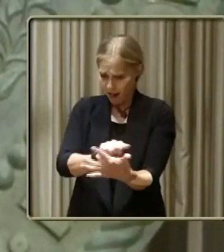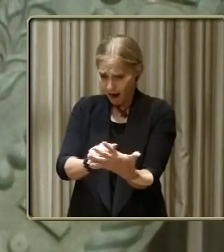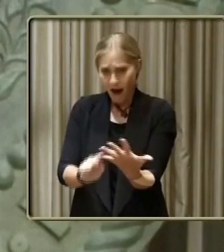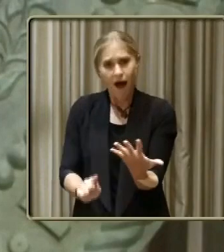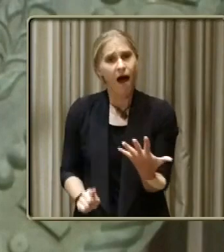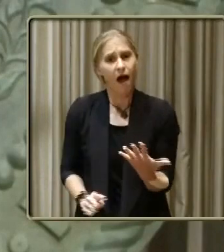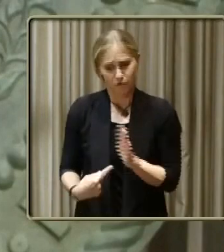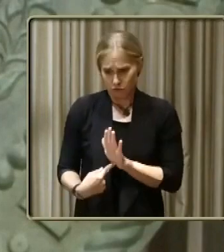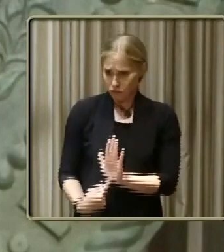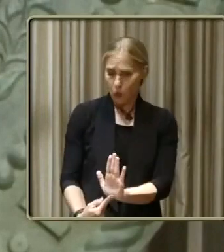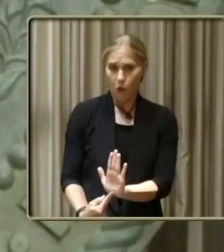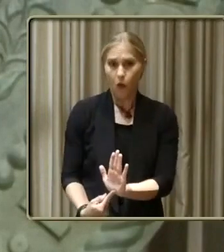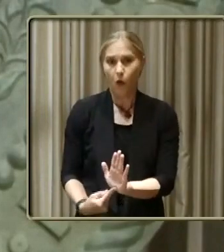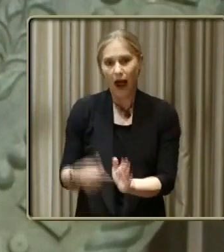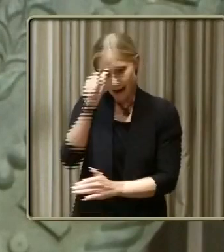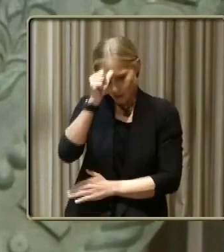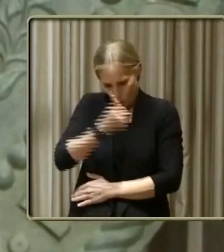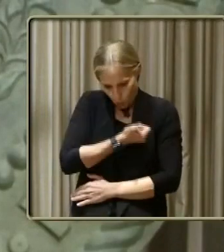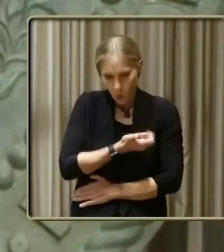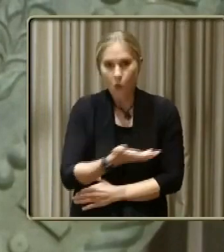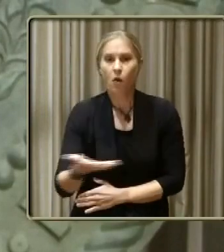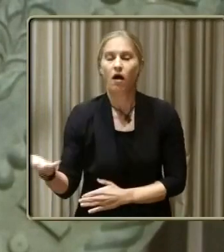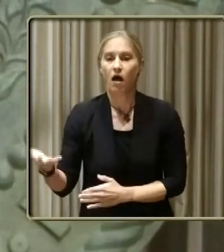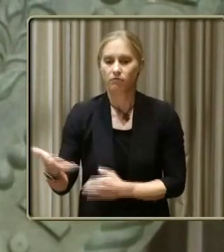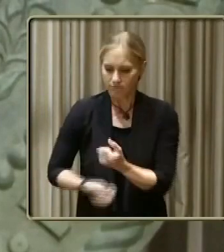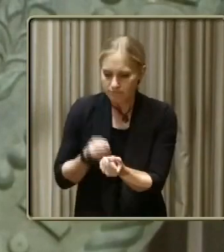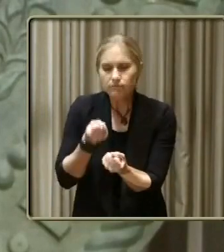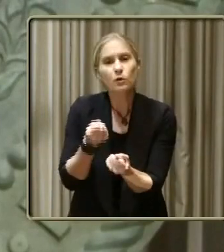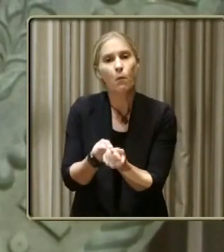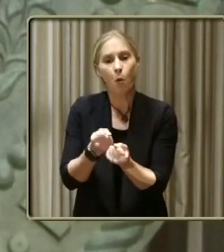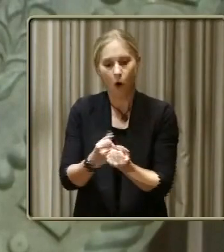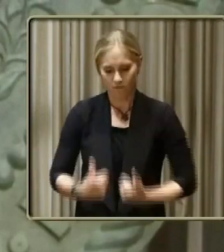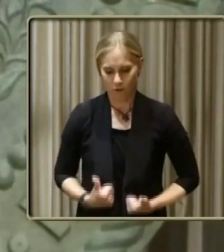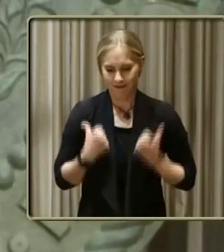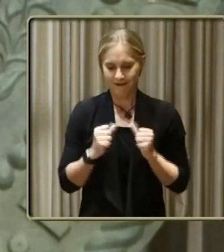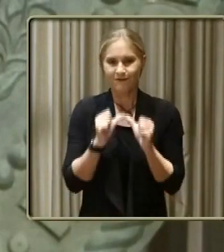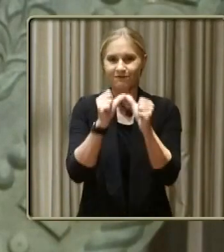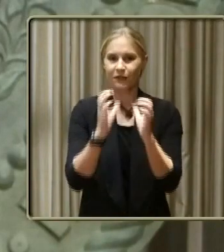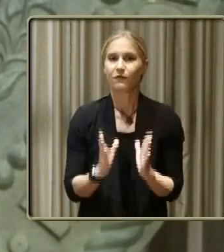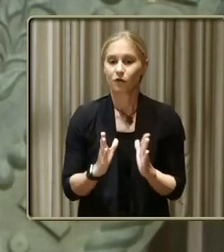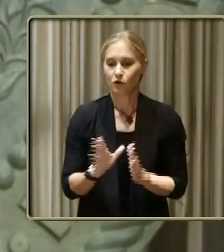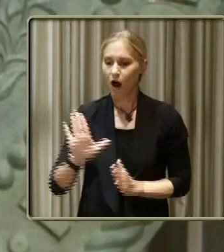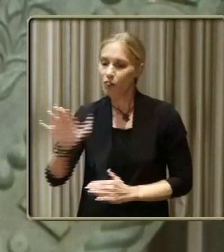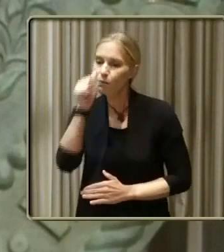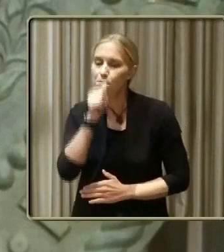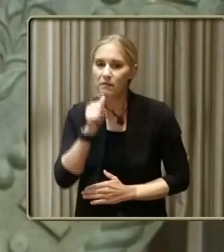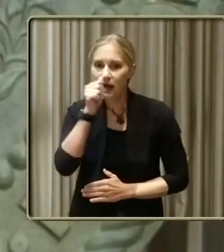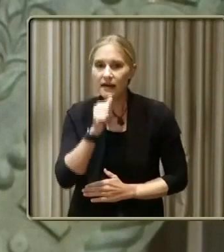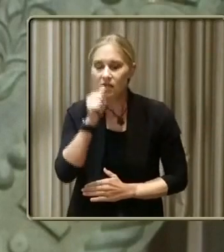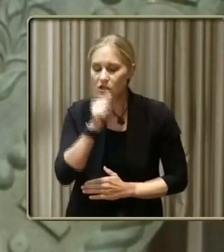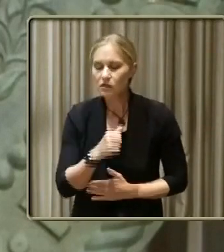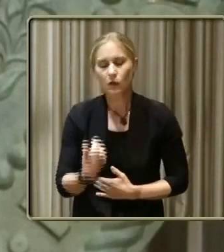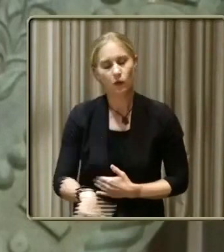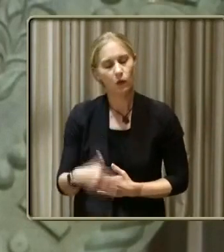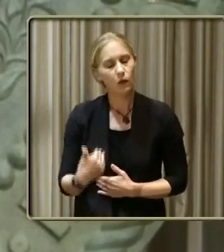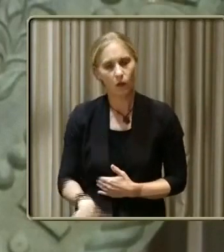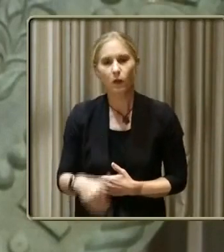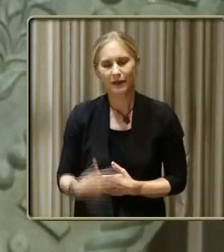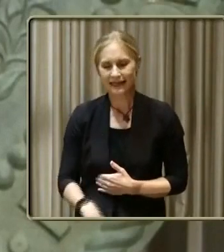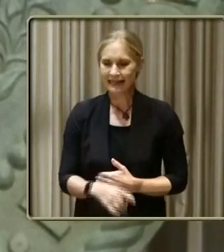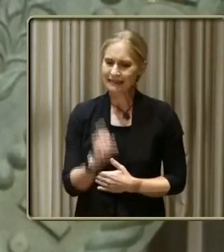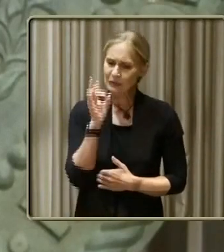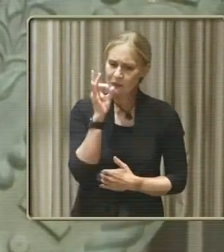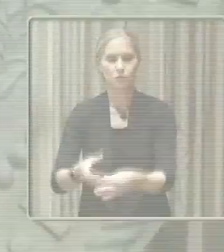show as far as aloha goes and support for our survivors. And for their patience, I'm also grateful as this arduous